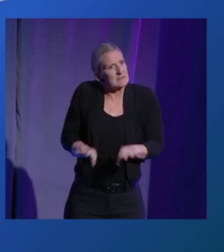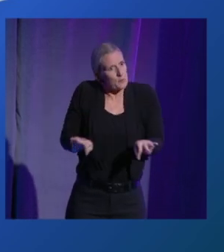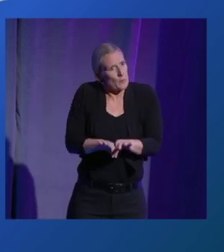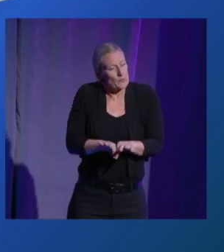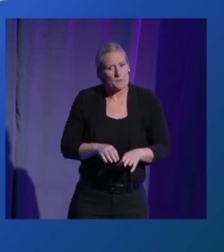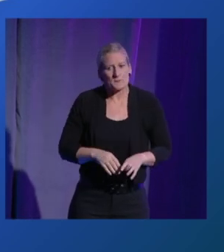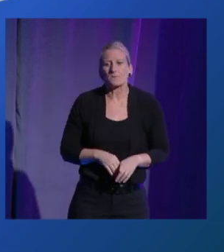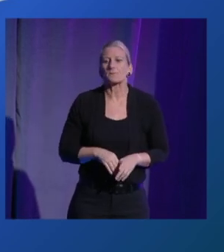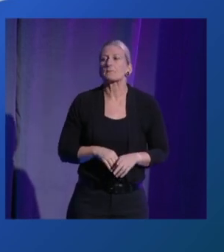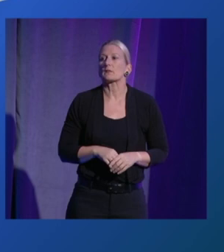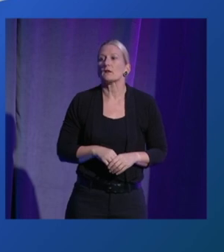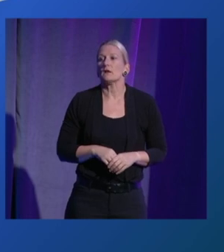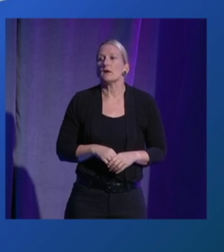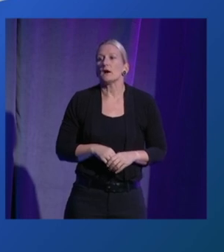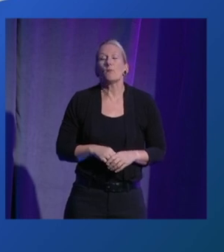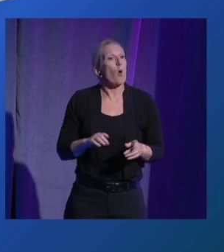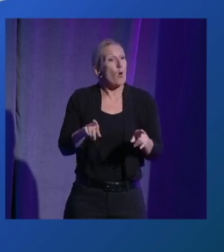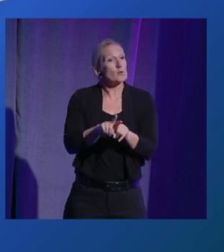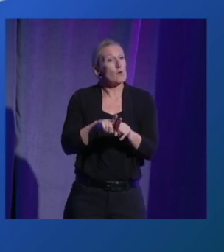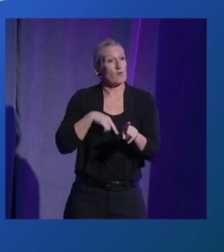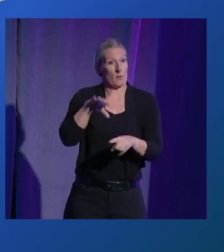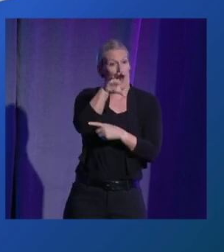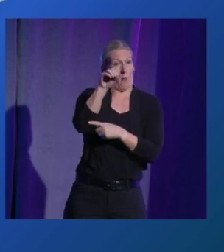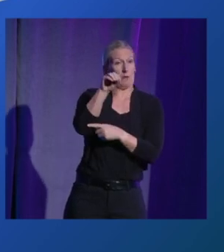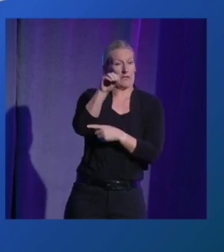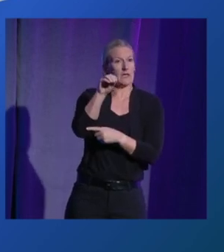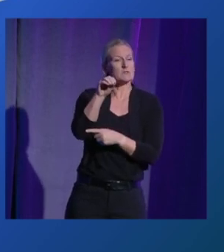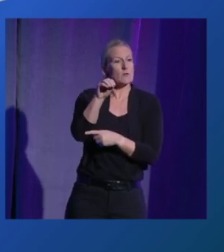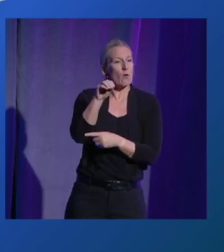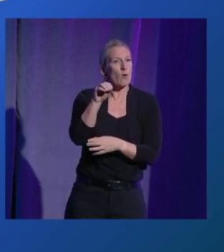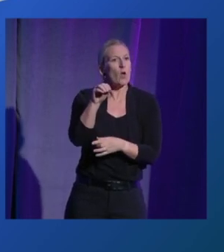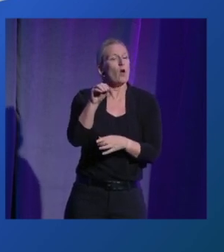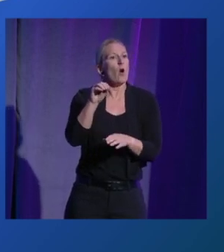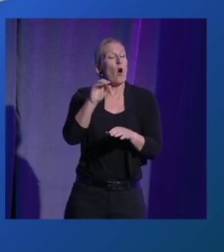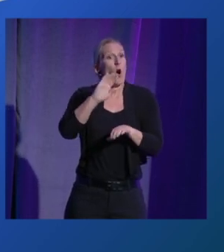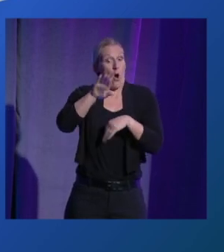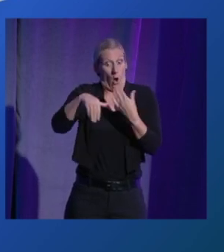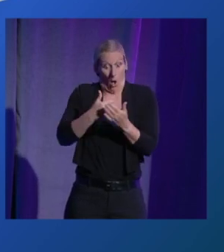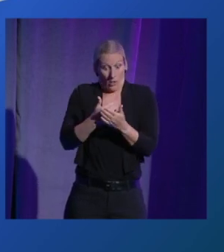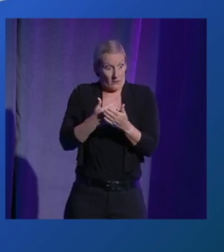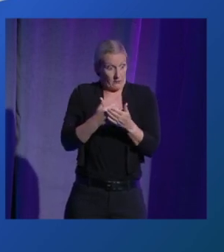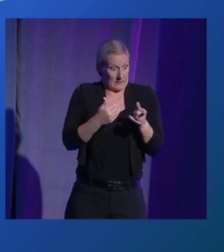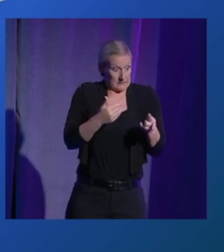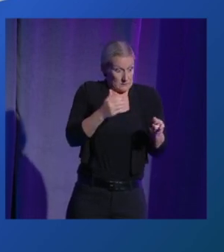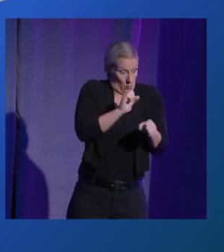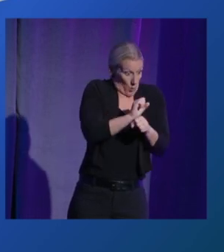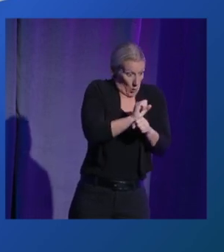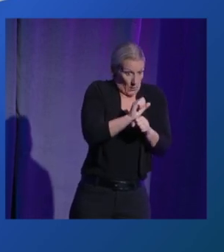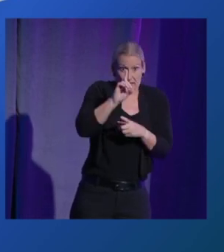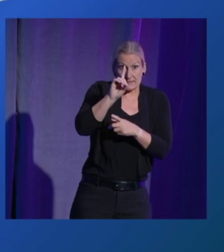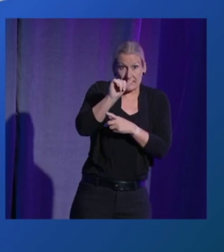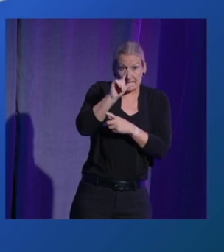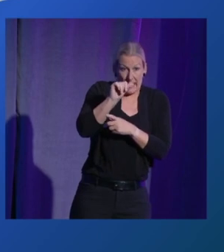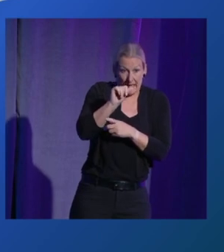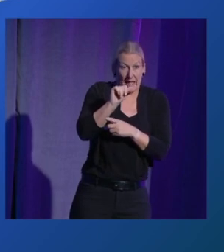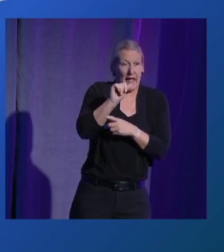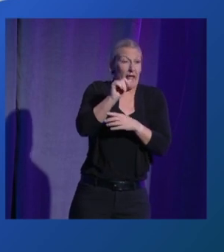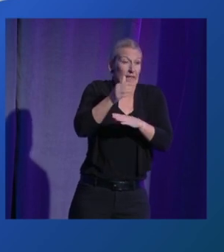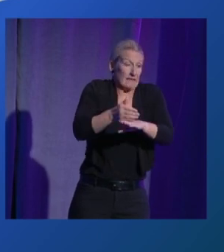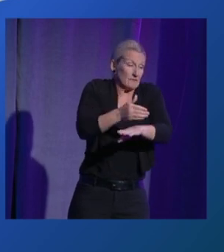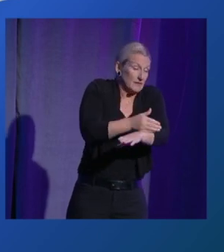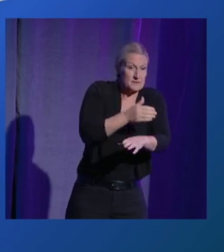from the company and having a startup in this world where we're trying to take all of this data and make meaningful you know advancements in